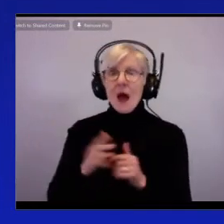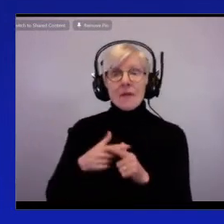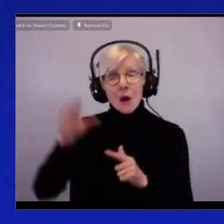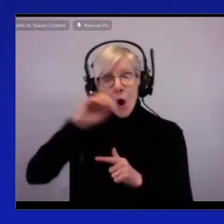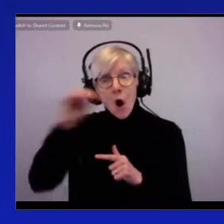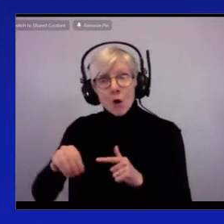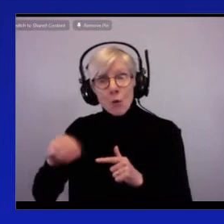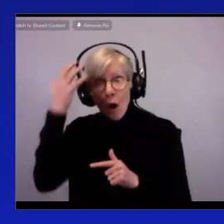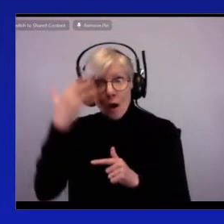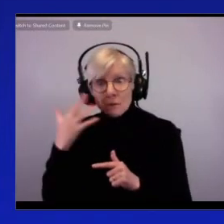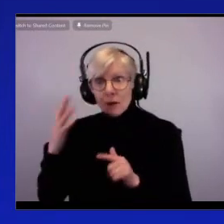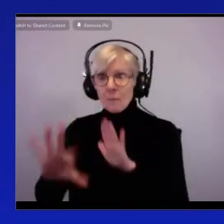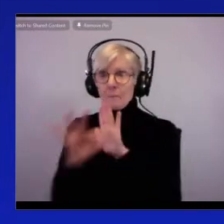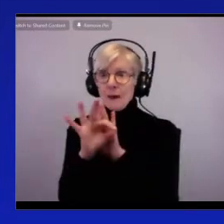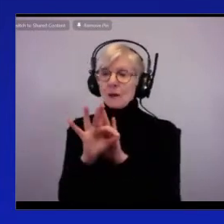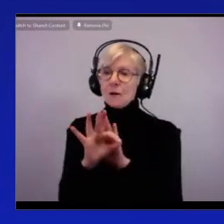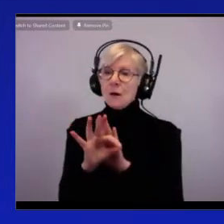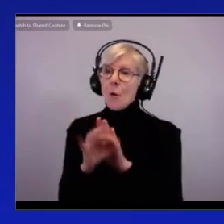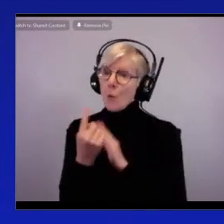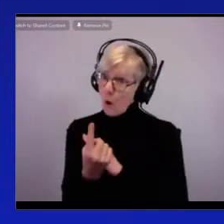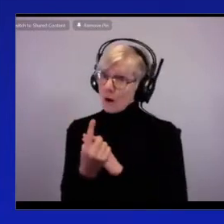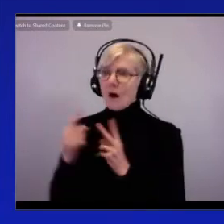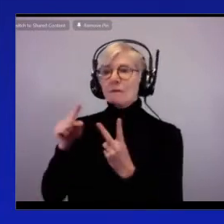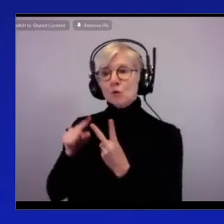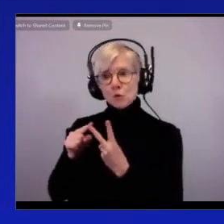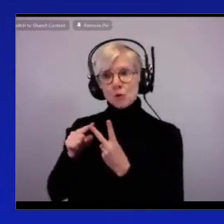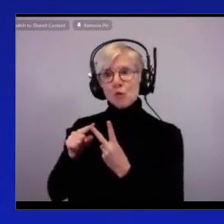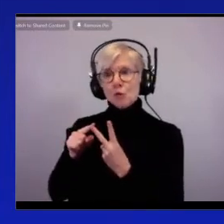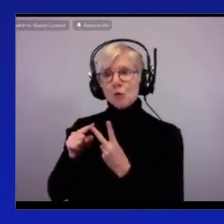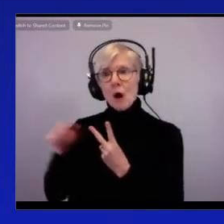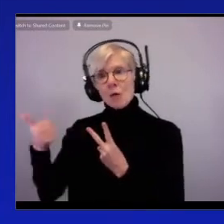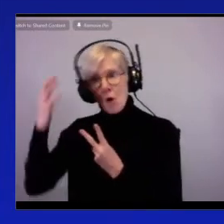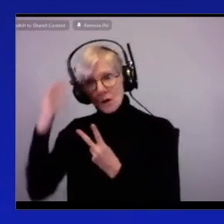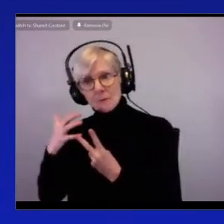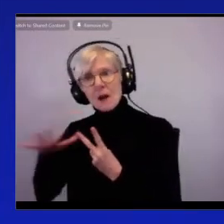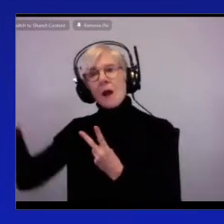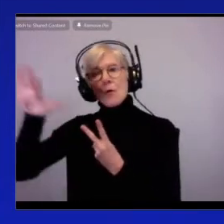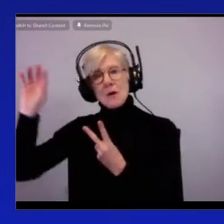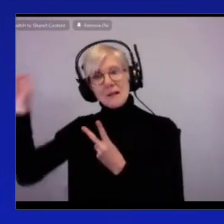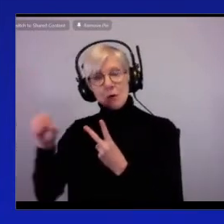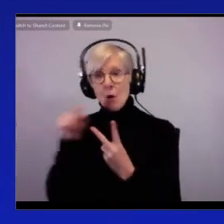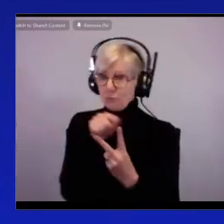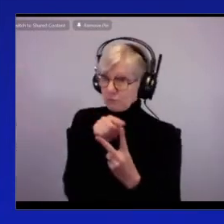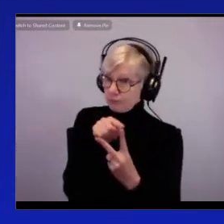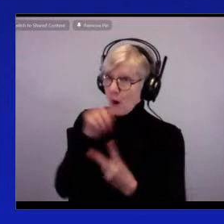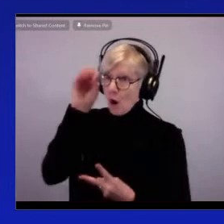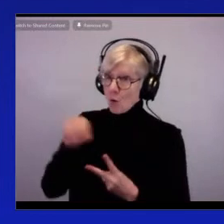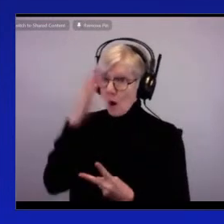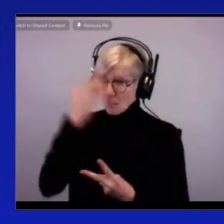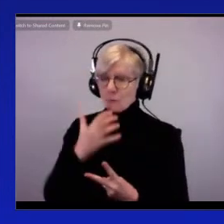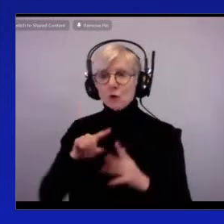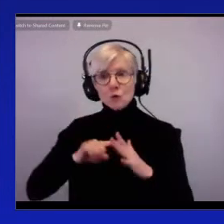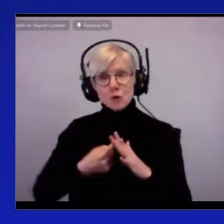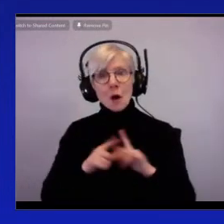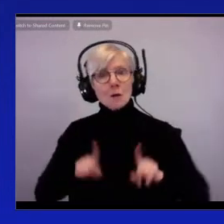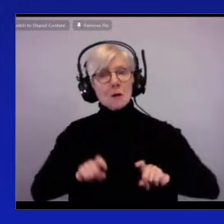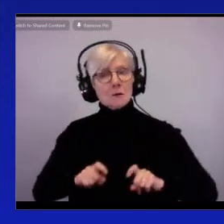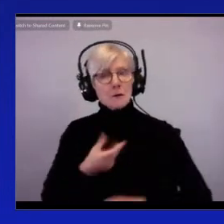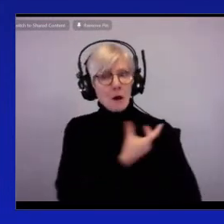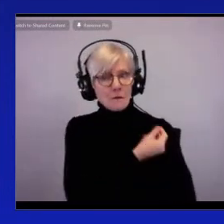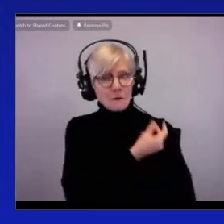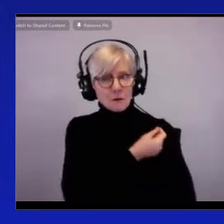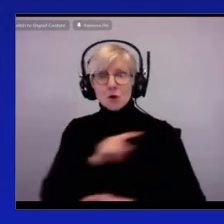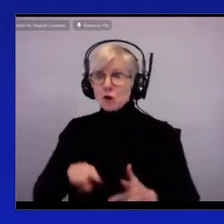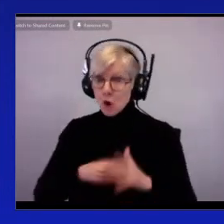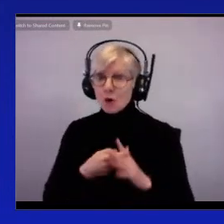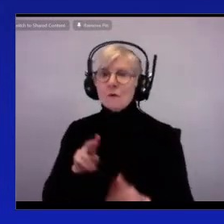one of the first 2 locations in Ontario to receive and administer the Pfizer vaccine, which began on December 15th at the Ottawa